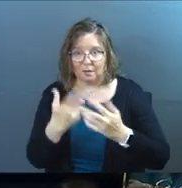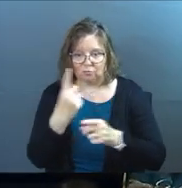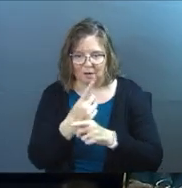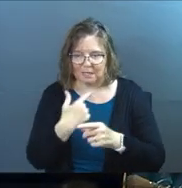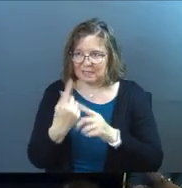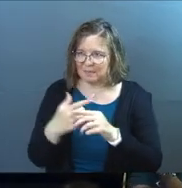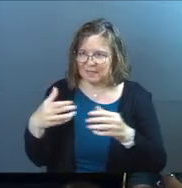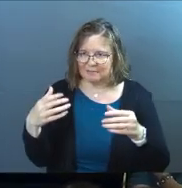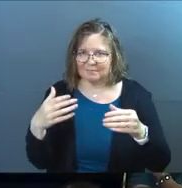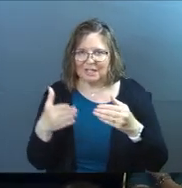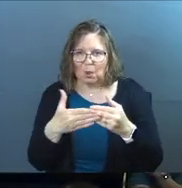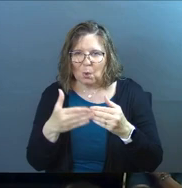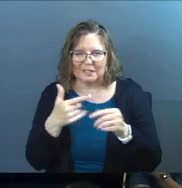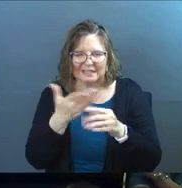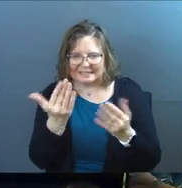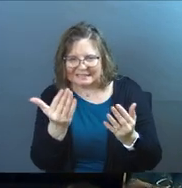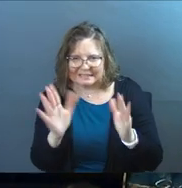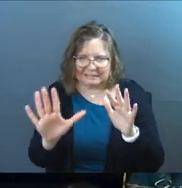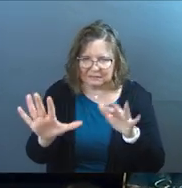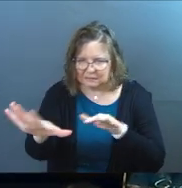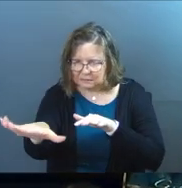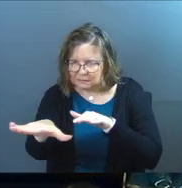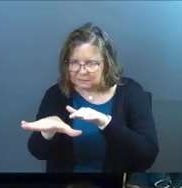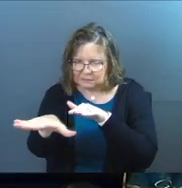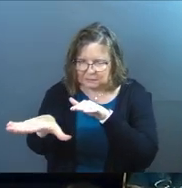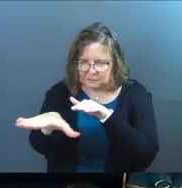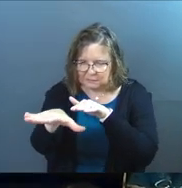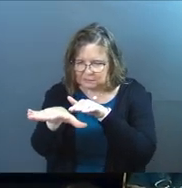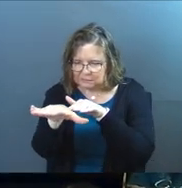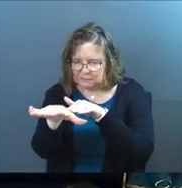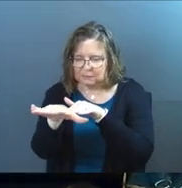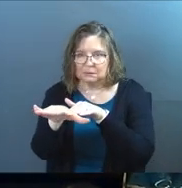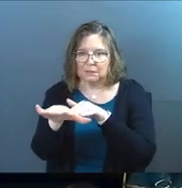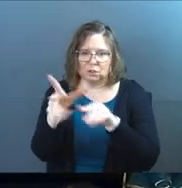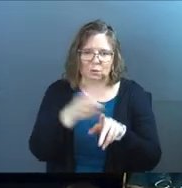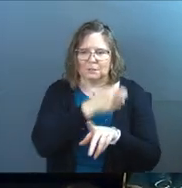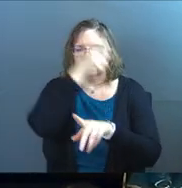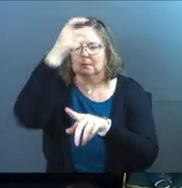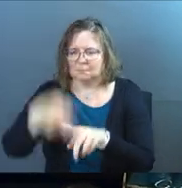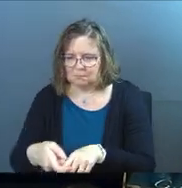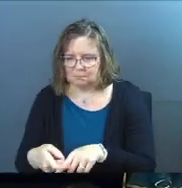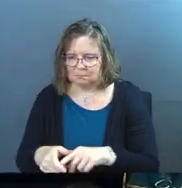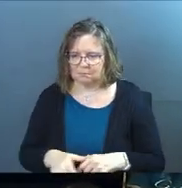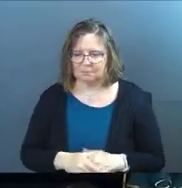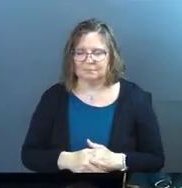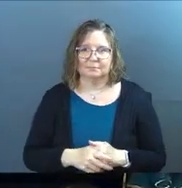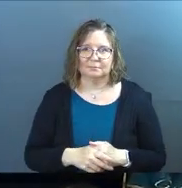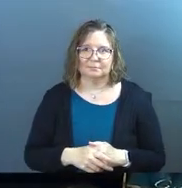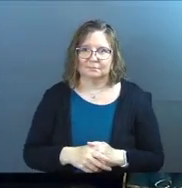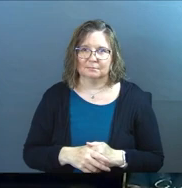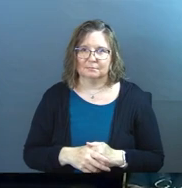gets close enough, but not close enough, and you just kind of grab the thing and like set it on the hitch.